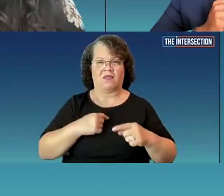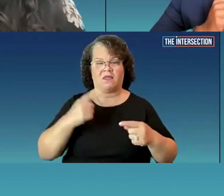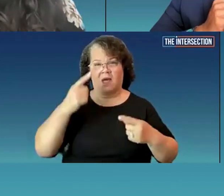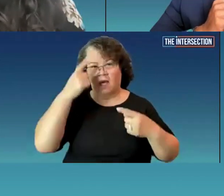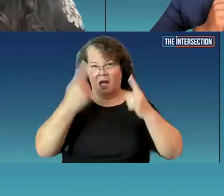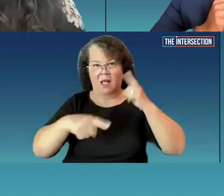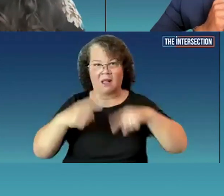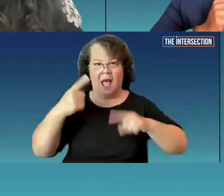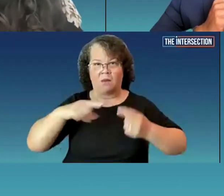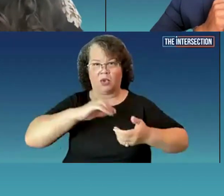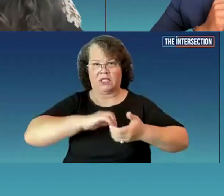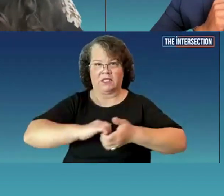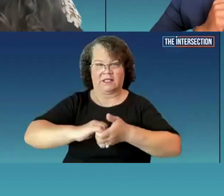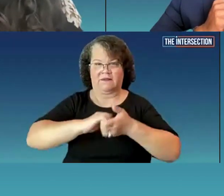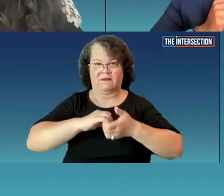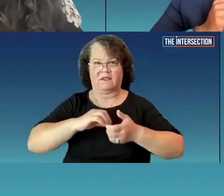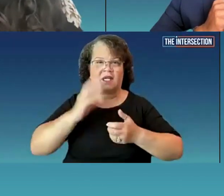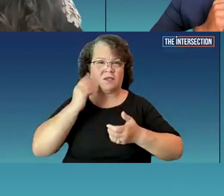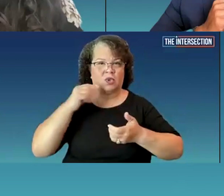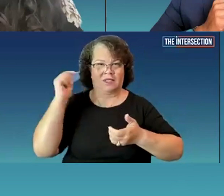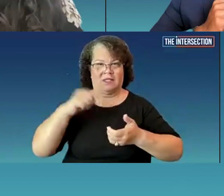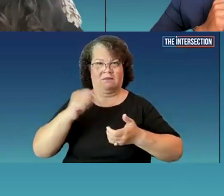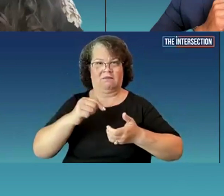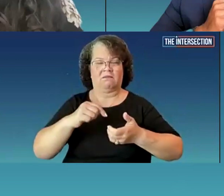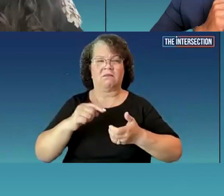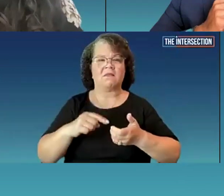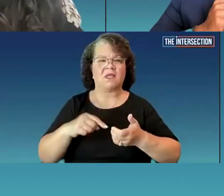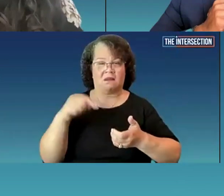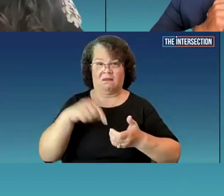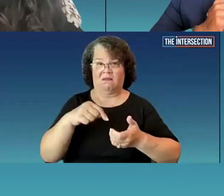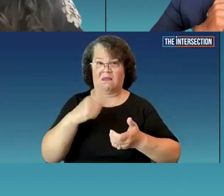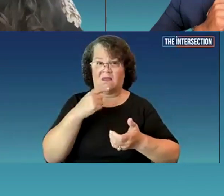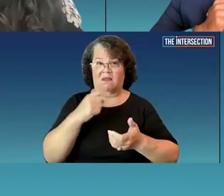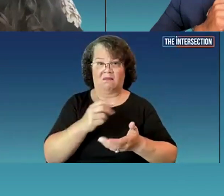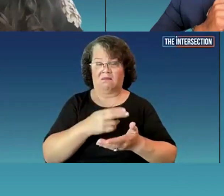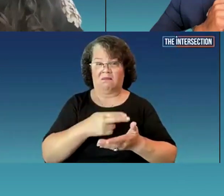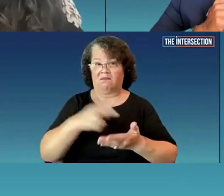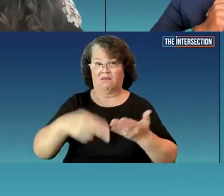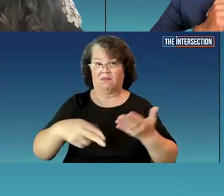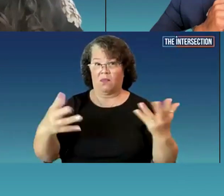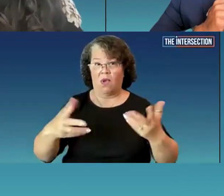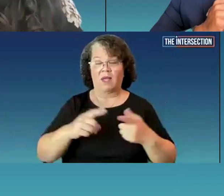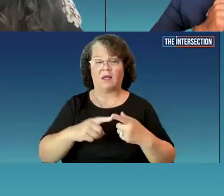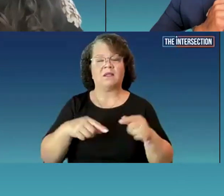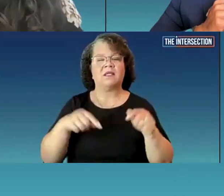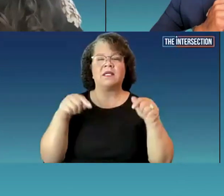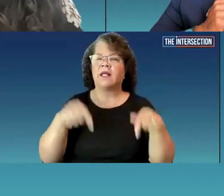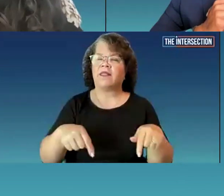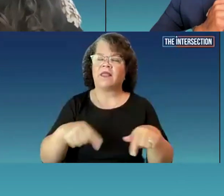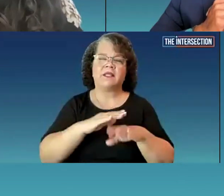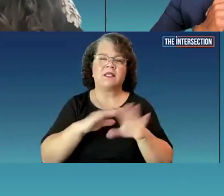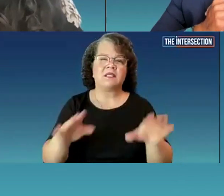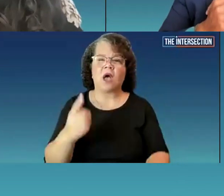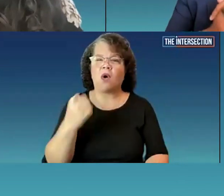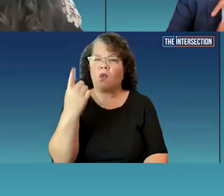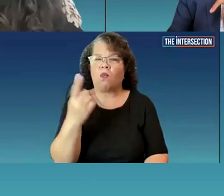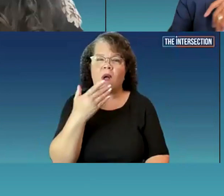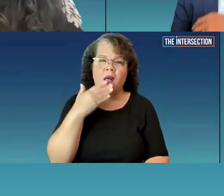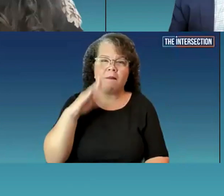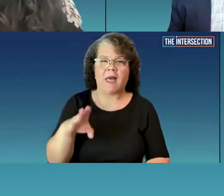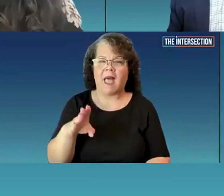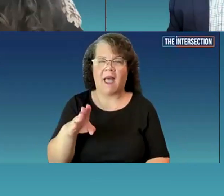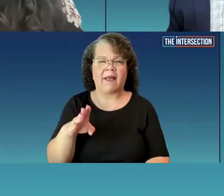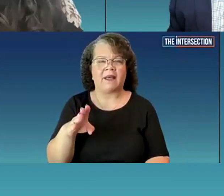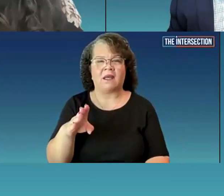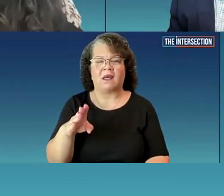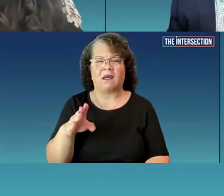collaborative said that, first of all, this isn't one bad apple in the barrel, right?